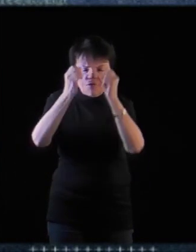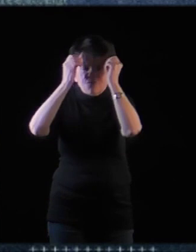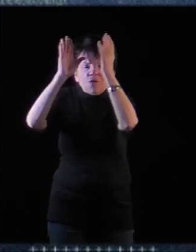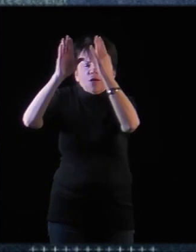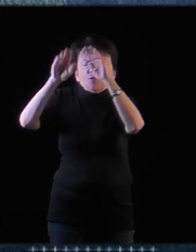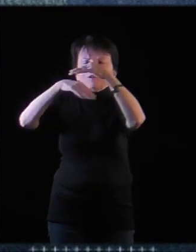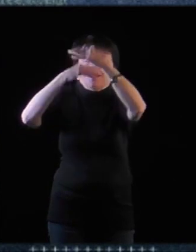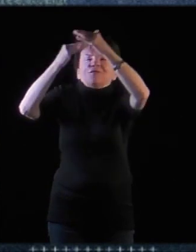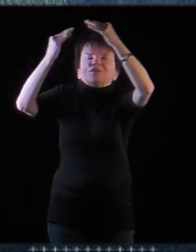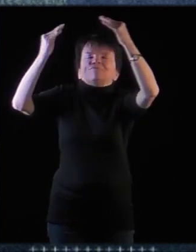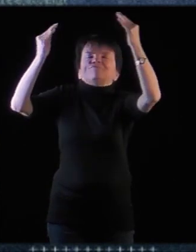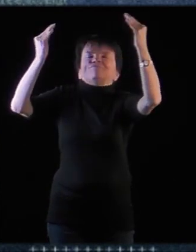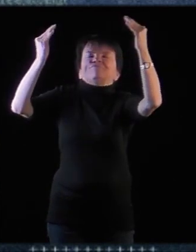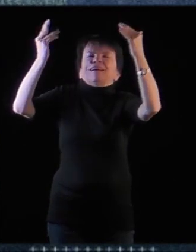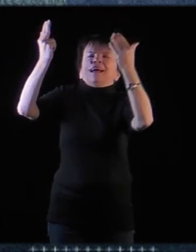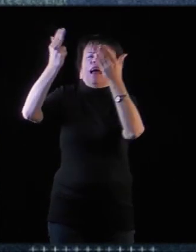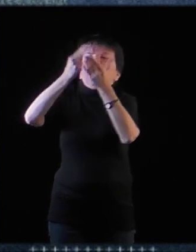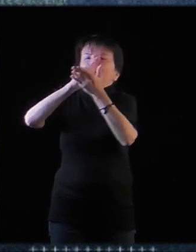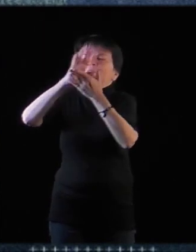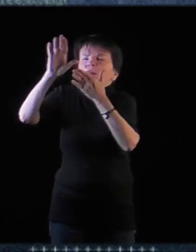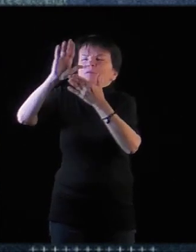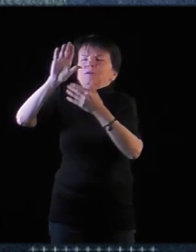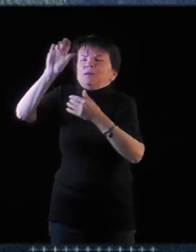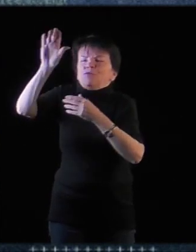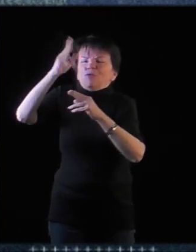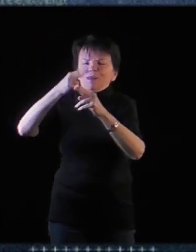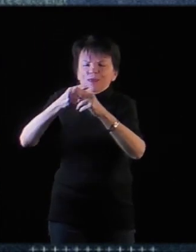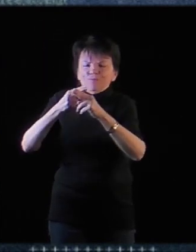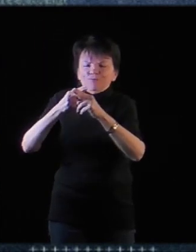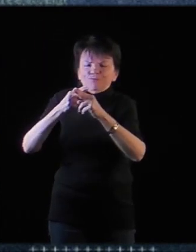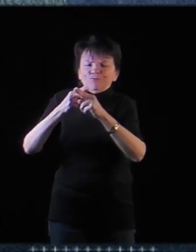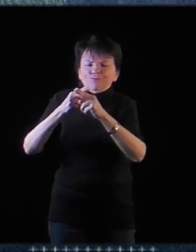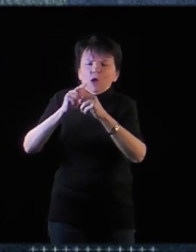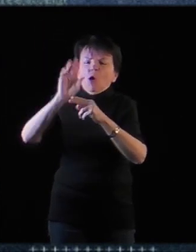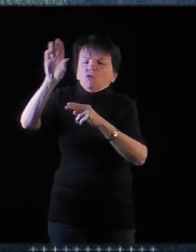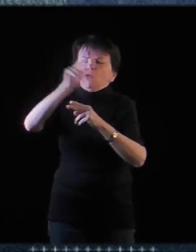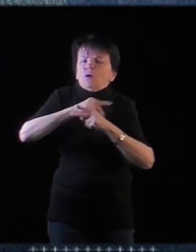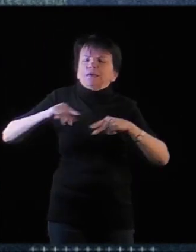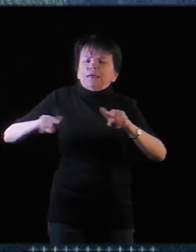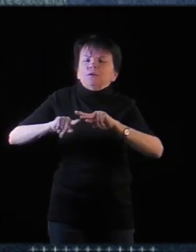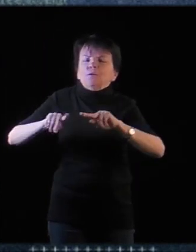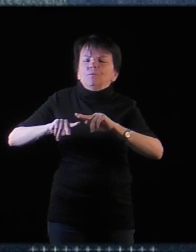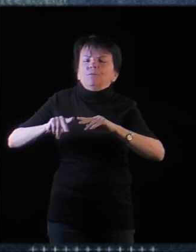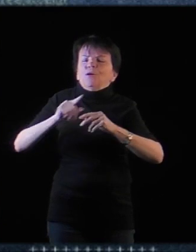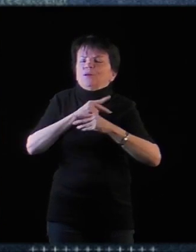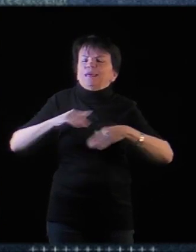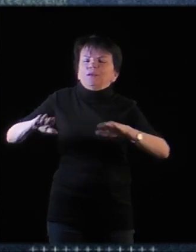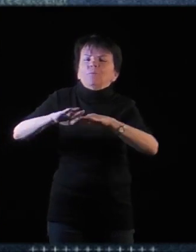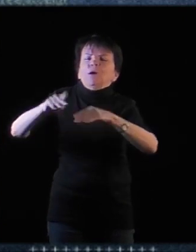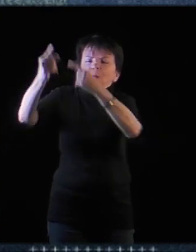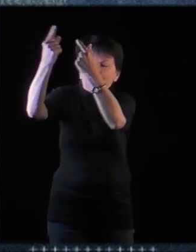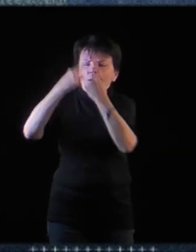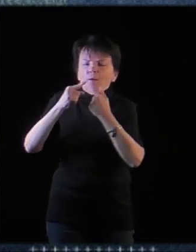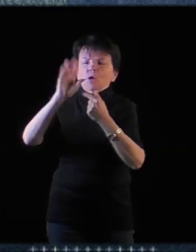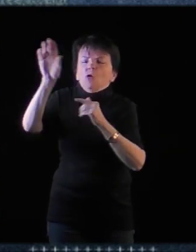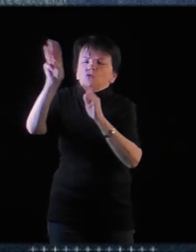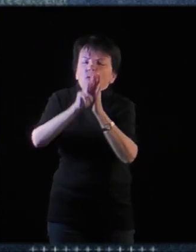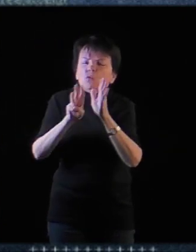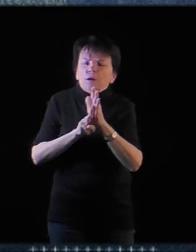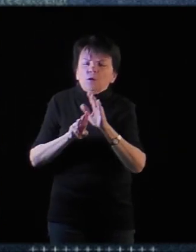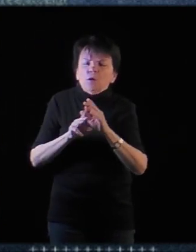heaven, hallowed be your name. Your kingdom come, your will be